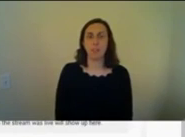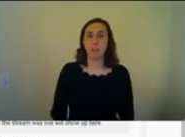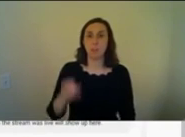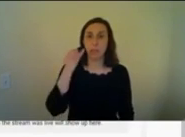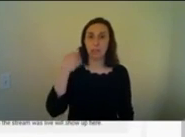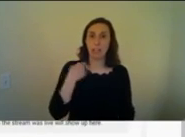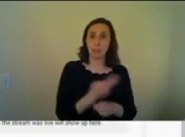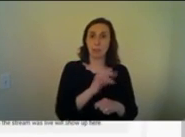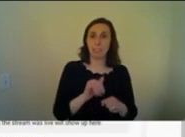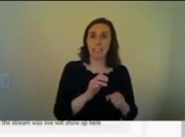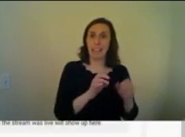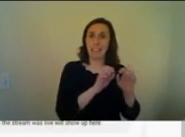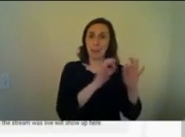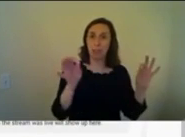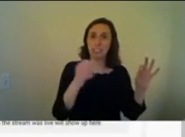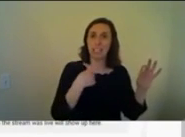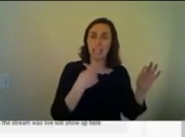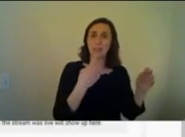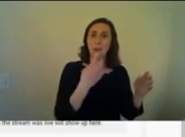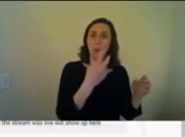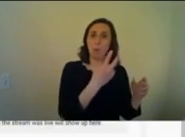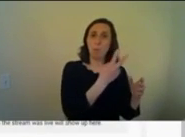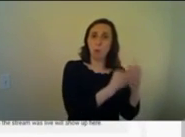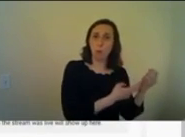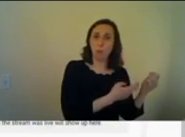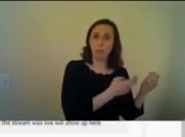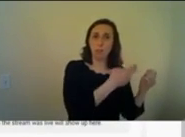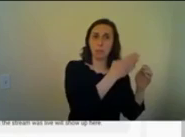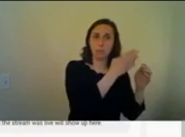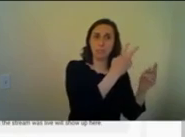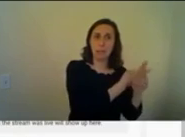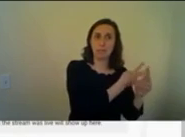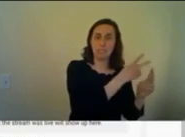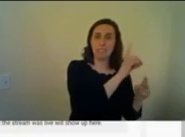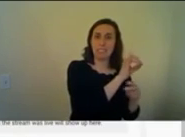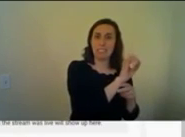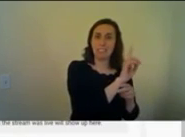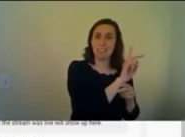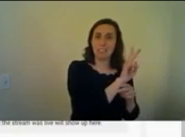divisor, I get the divisor times the quotient, and then they cancel out here to give the remainder.